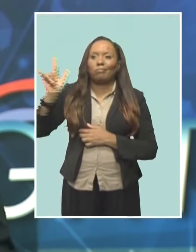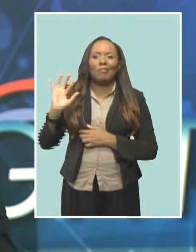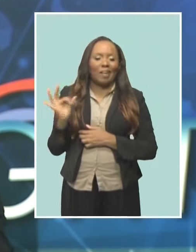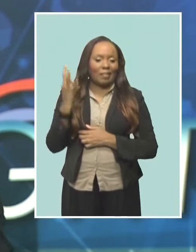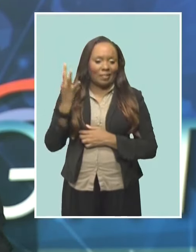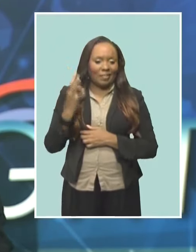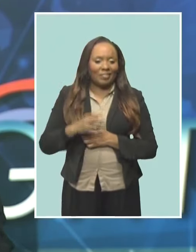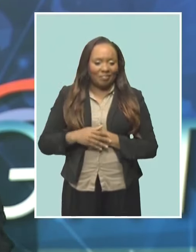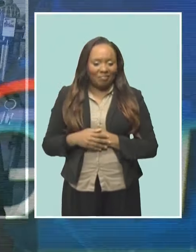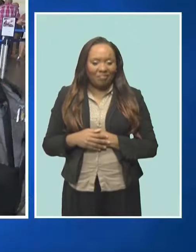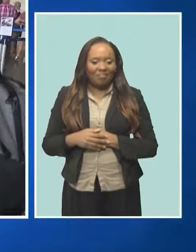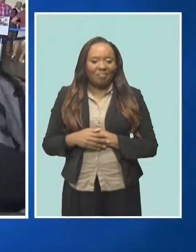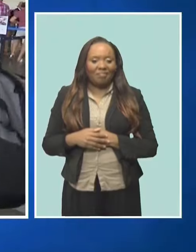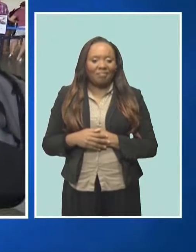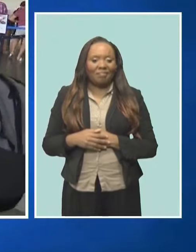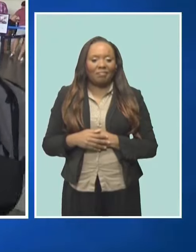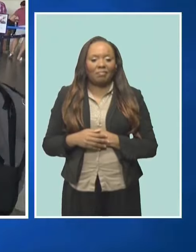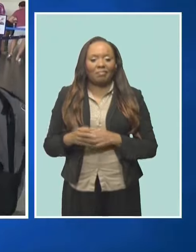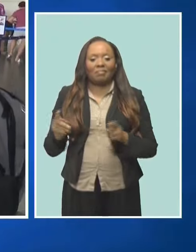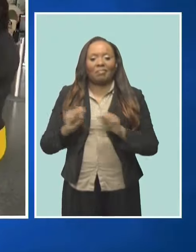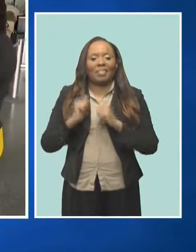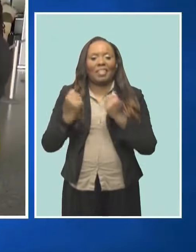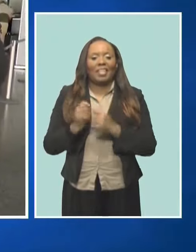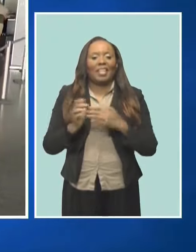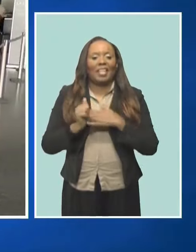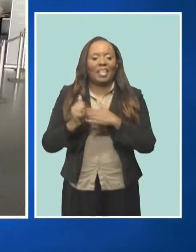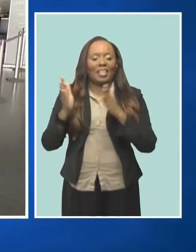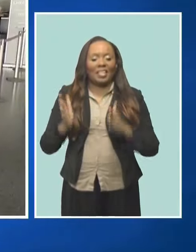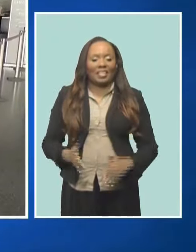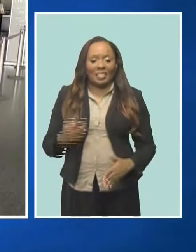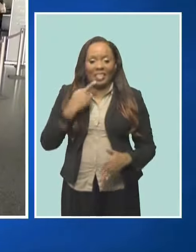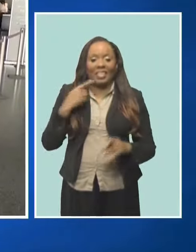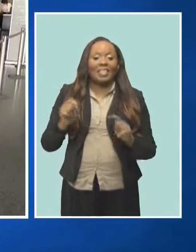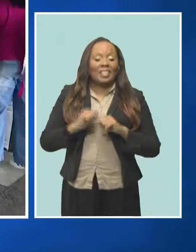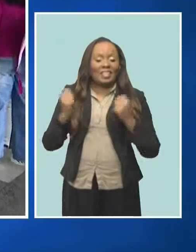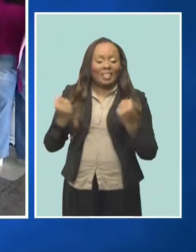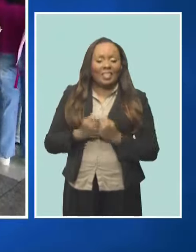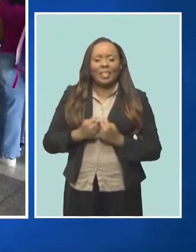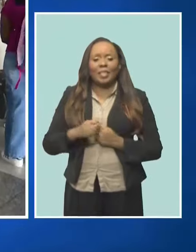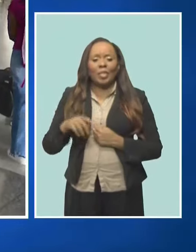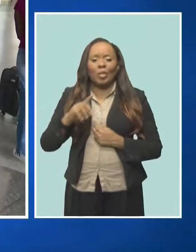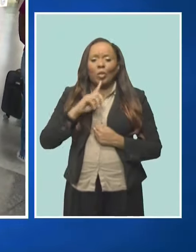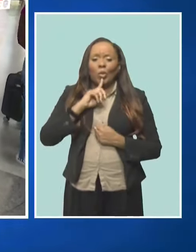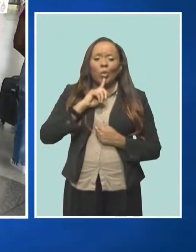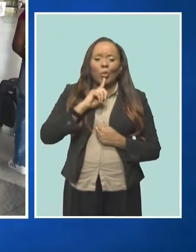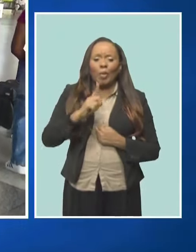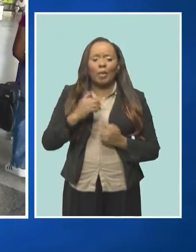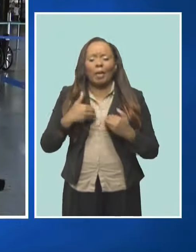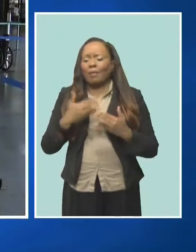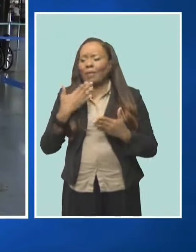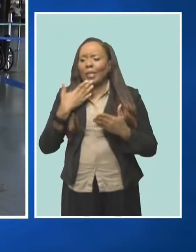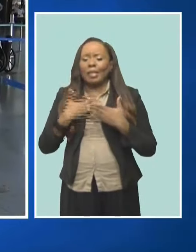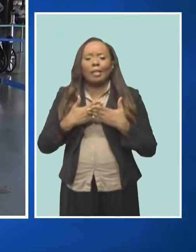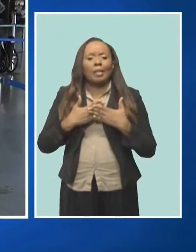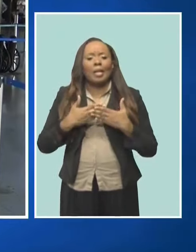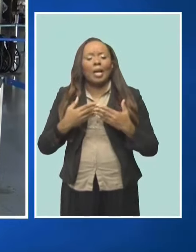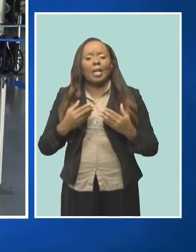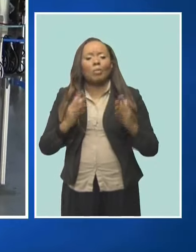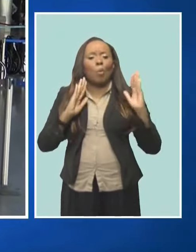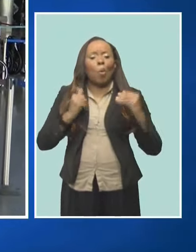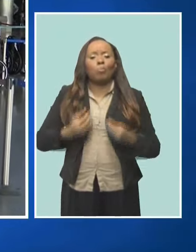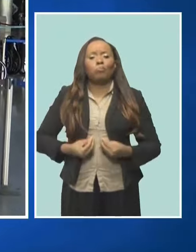to France. The team leader, Sarah Jilts Daniel, says the team is going to Lyon with high hopes of bringing home